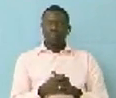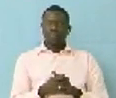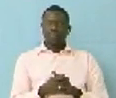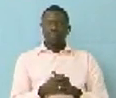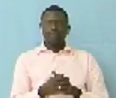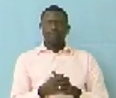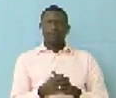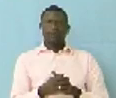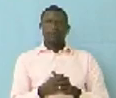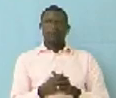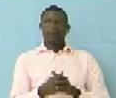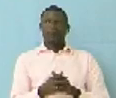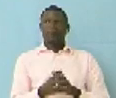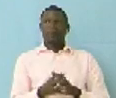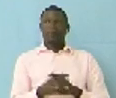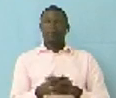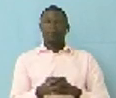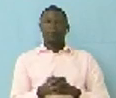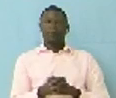We had